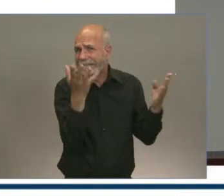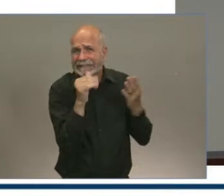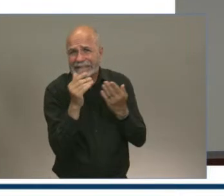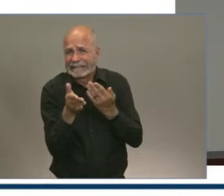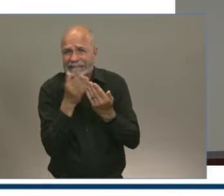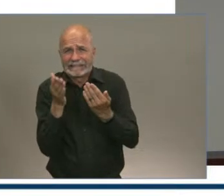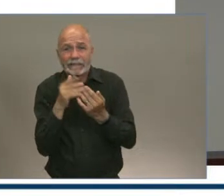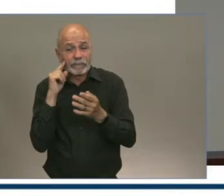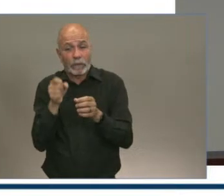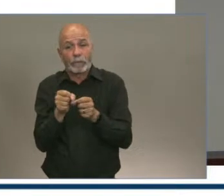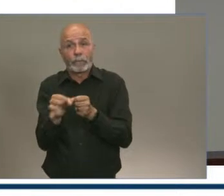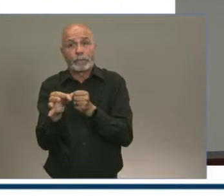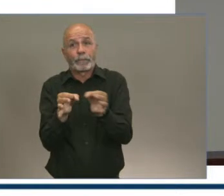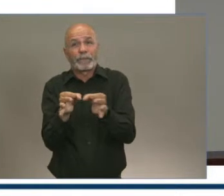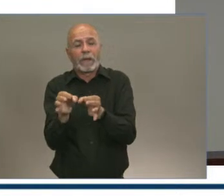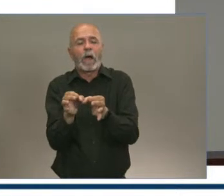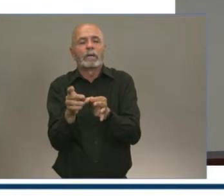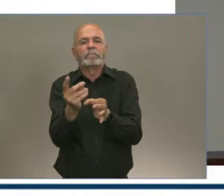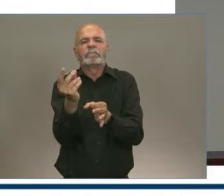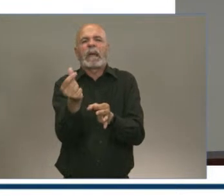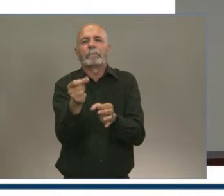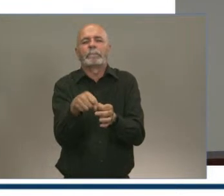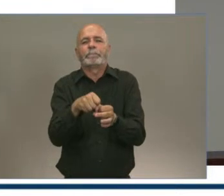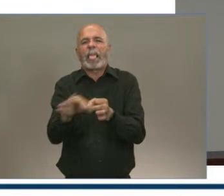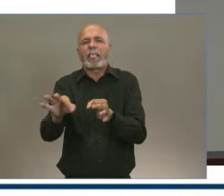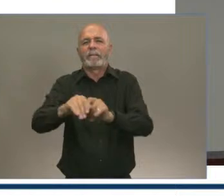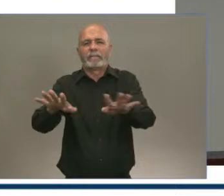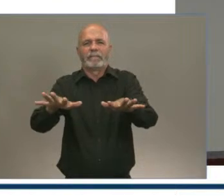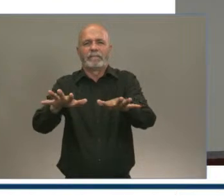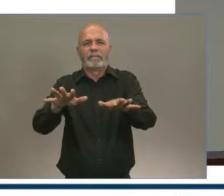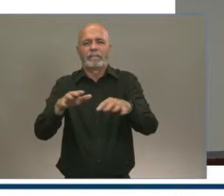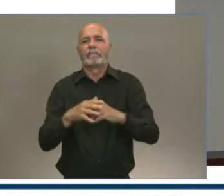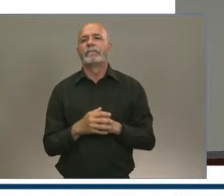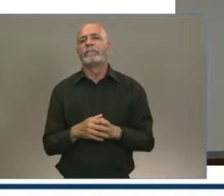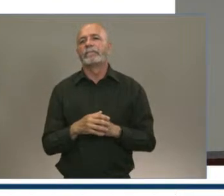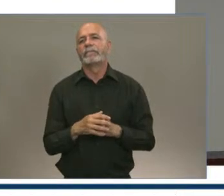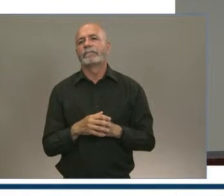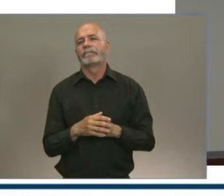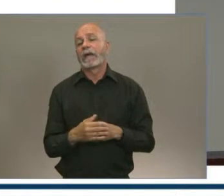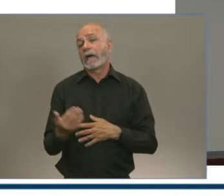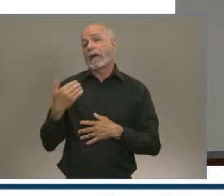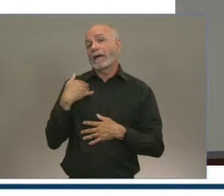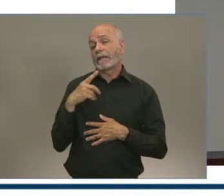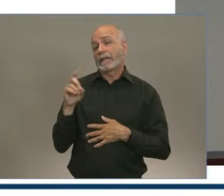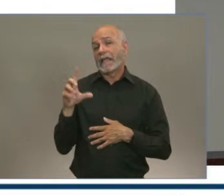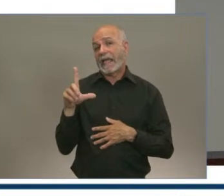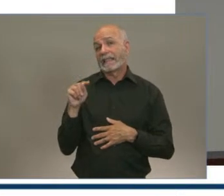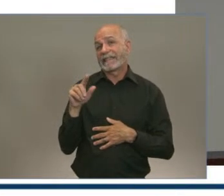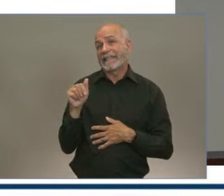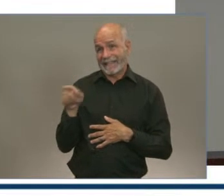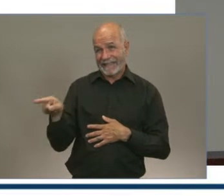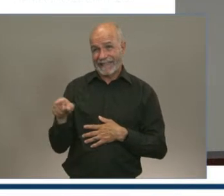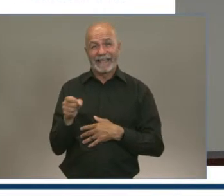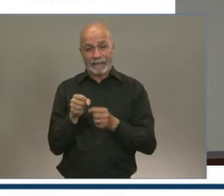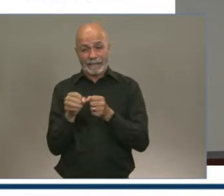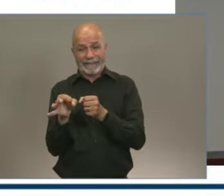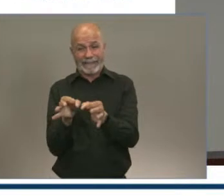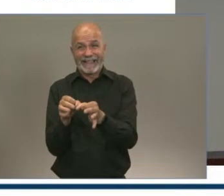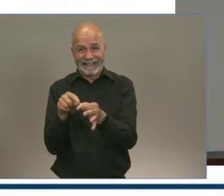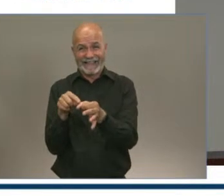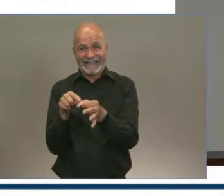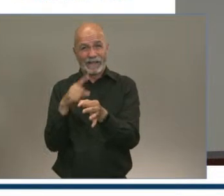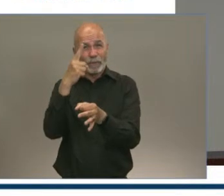The one thing that's unique about the latest variant, as I mentioned in my remarks, is a single dose is only